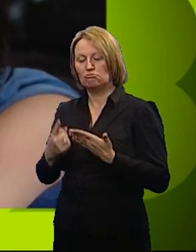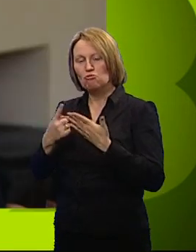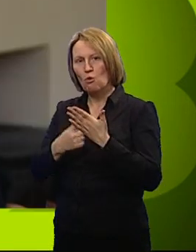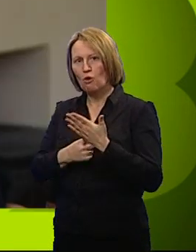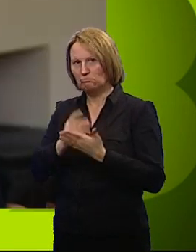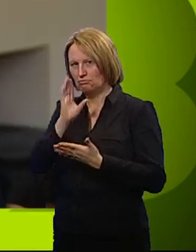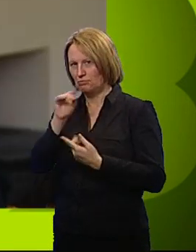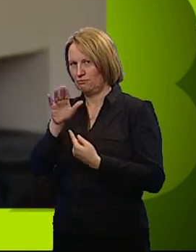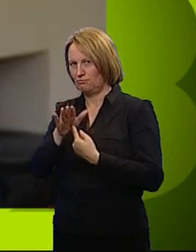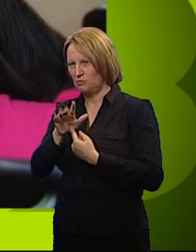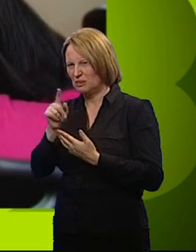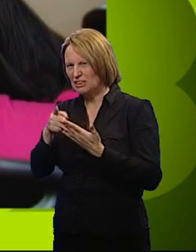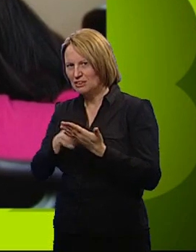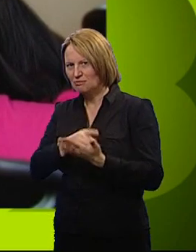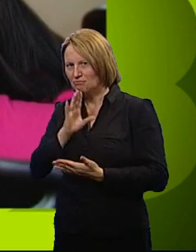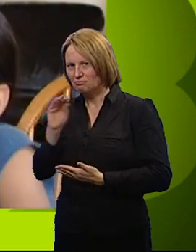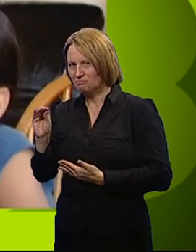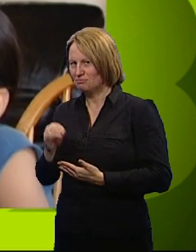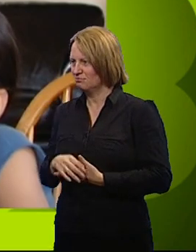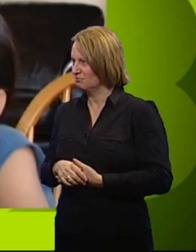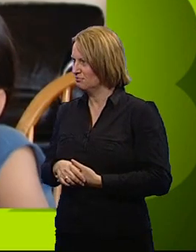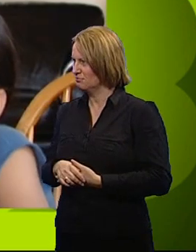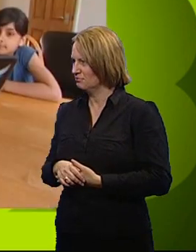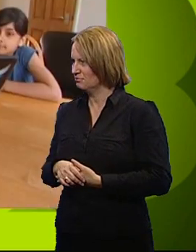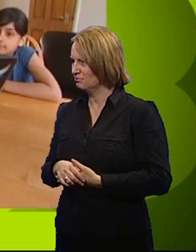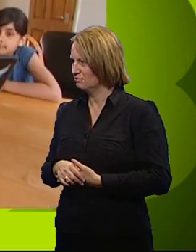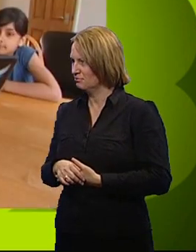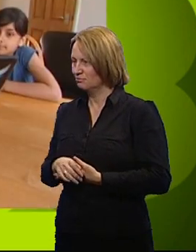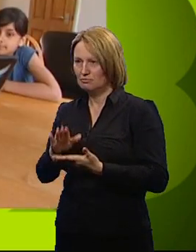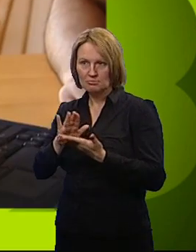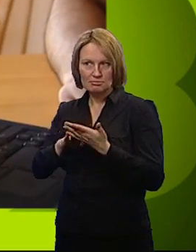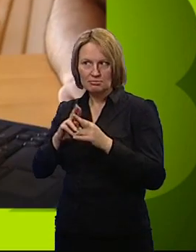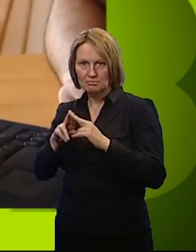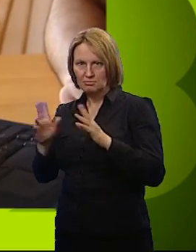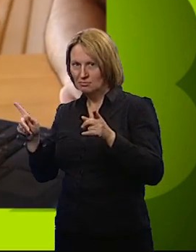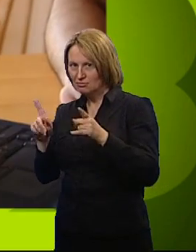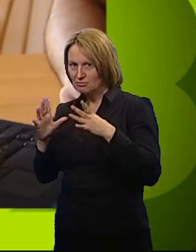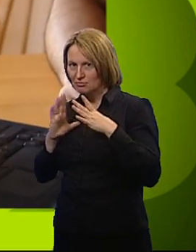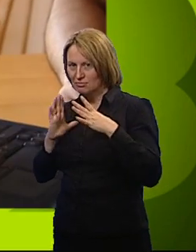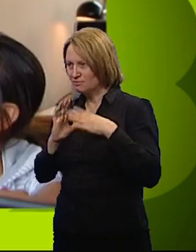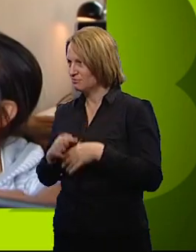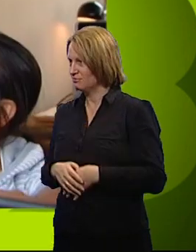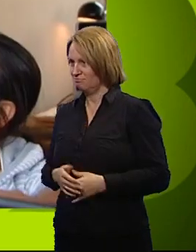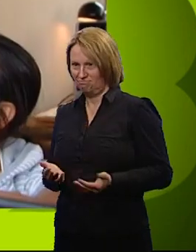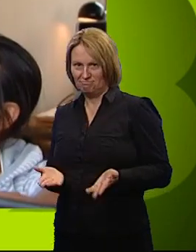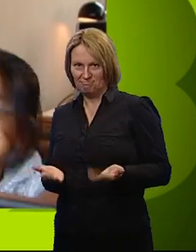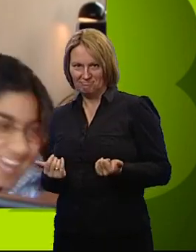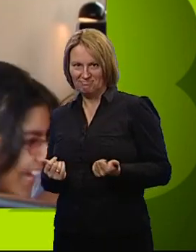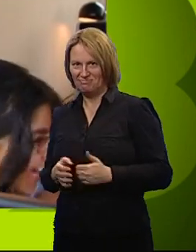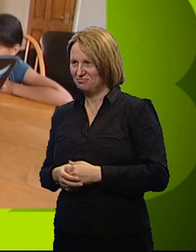but it is now time to find out those all-important rules. Mum, Dad, are you ready? Let's have